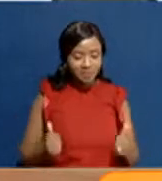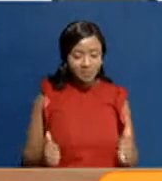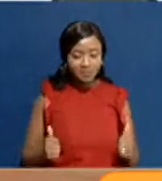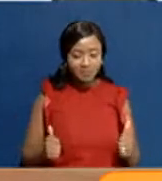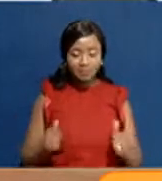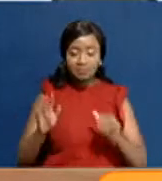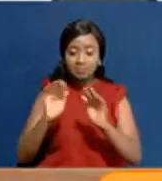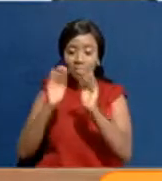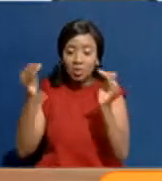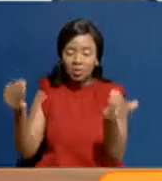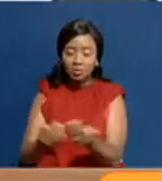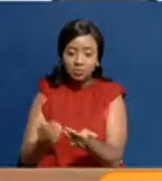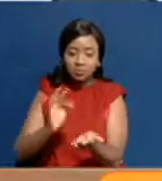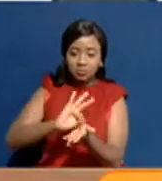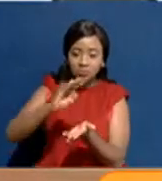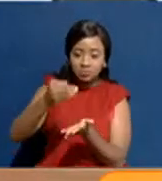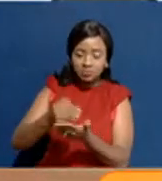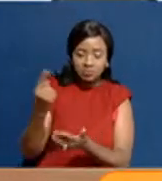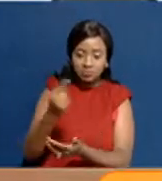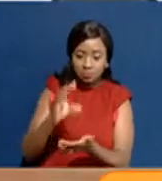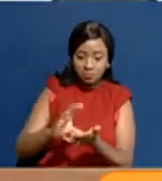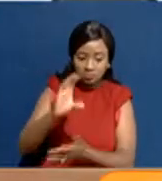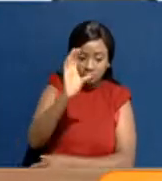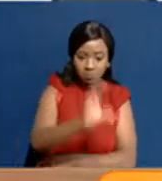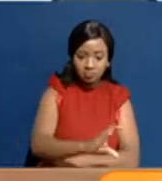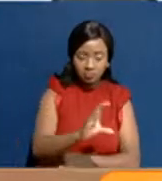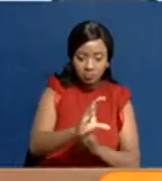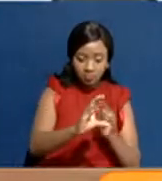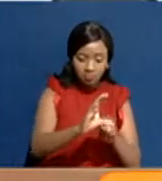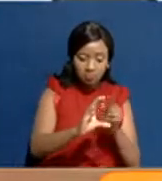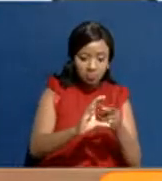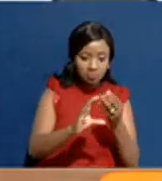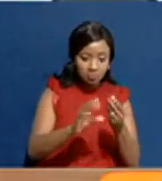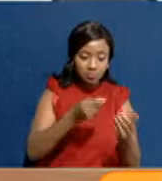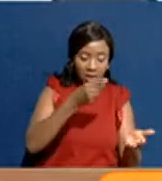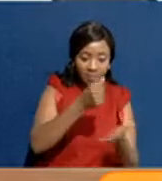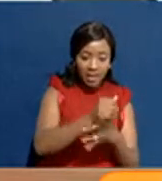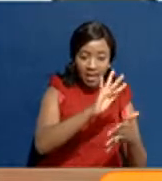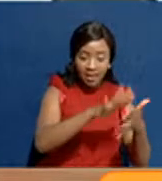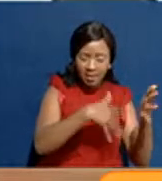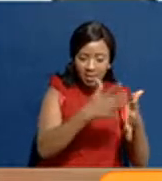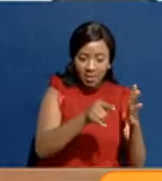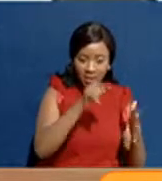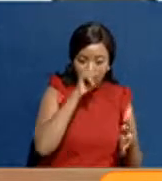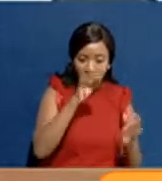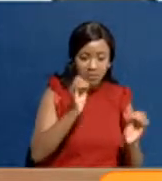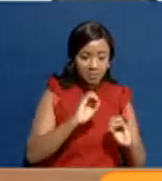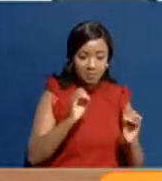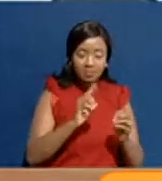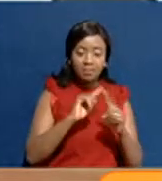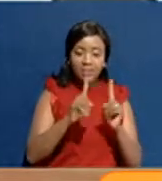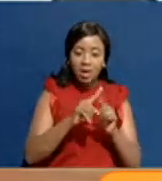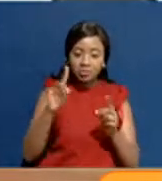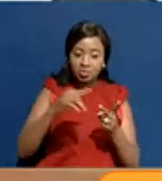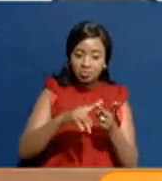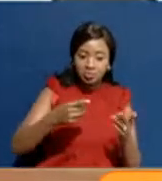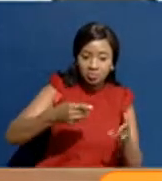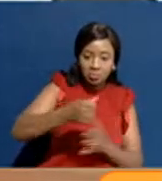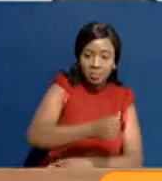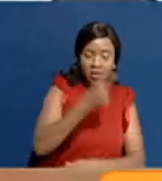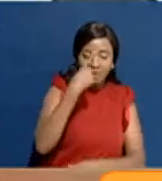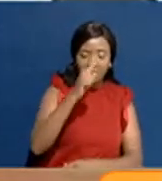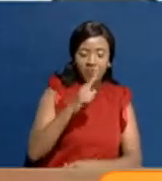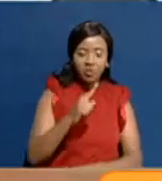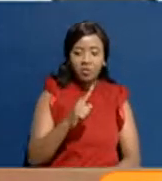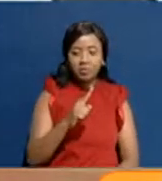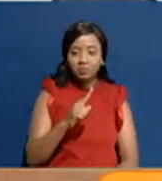Global Fund are not only giving you money to buy the mosquito nets, they'll also pay for the